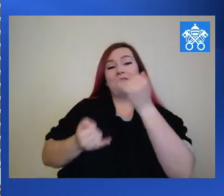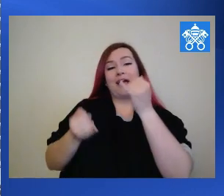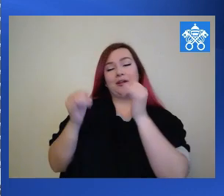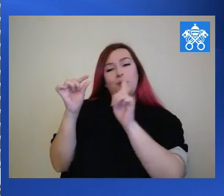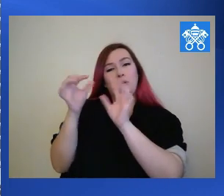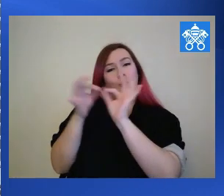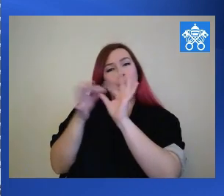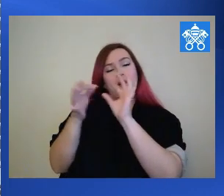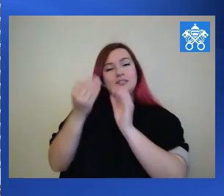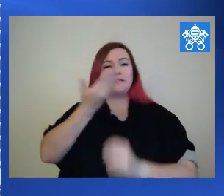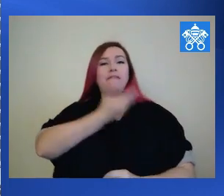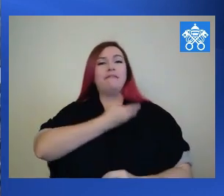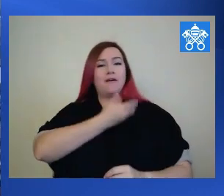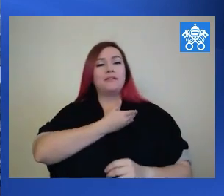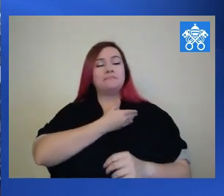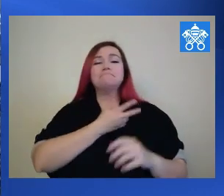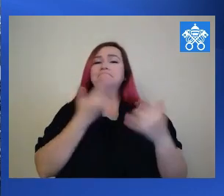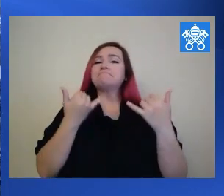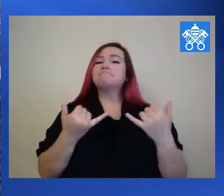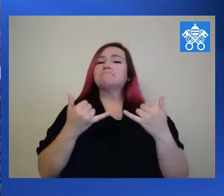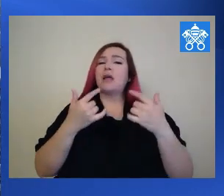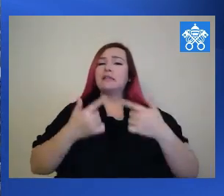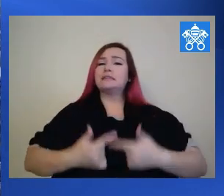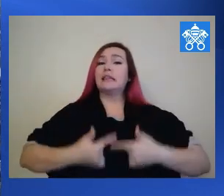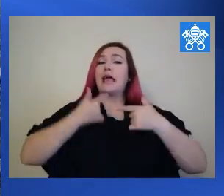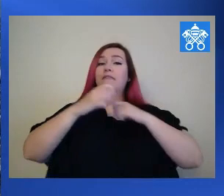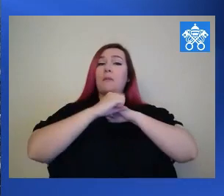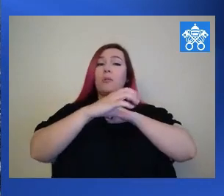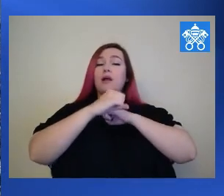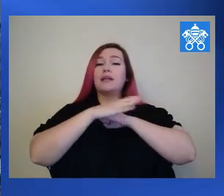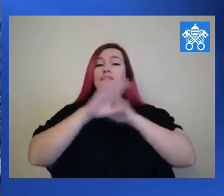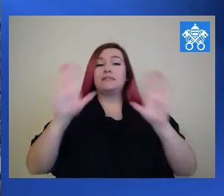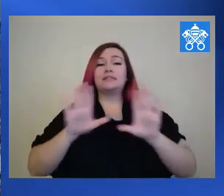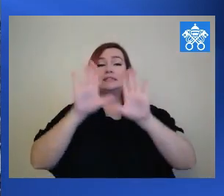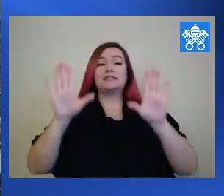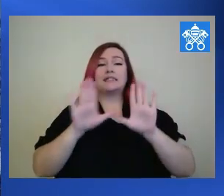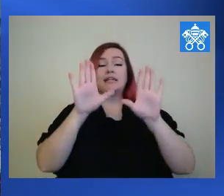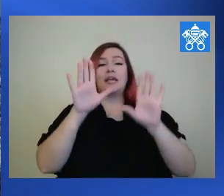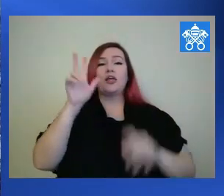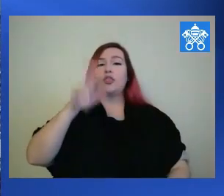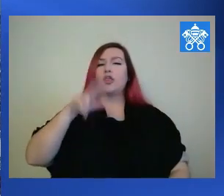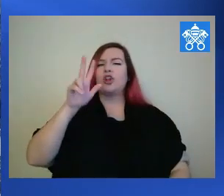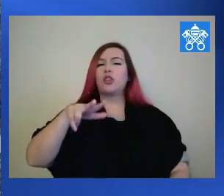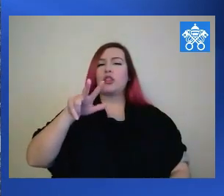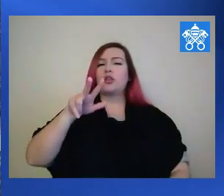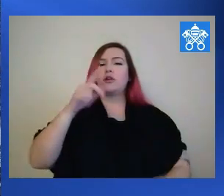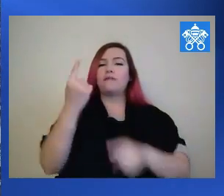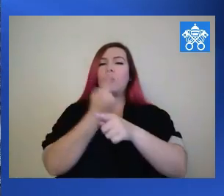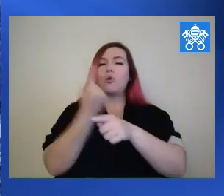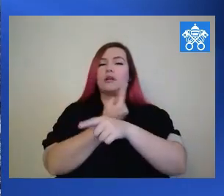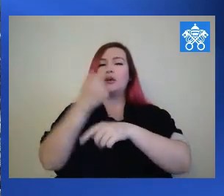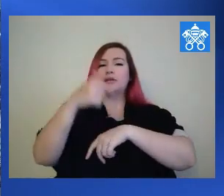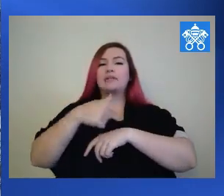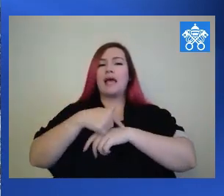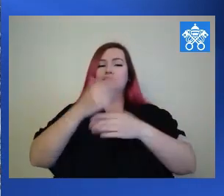this Angelus. And we now bring this live broadcast of the Angelus on this 33rd Sunday of Ordinary Time to